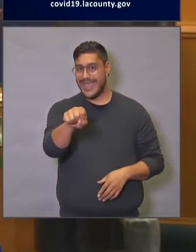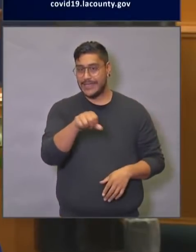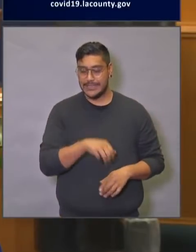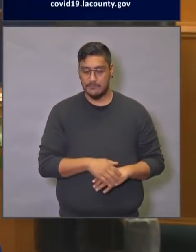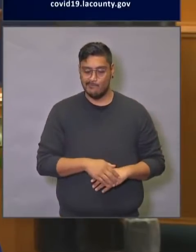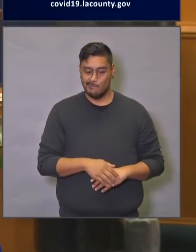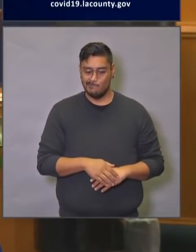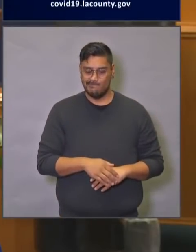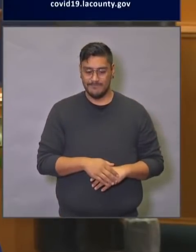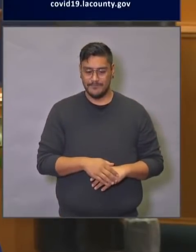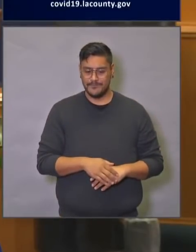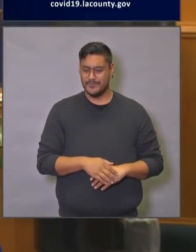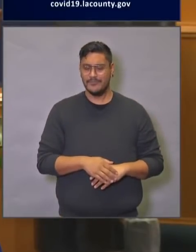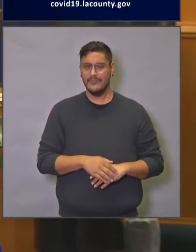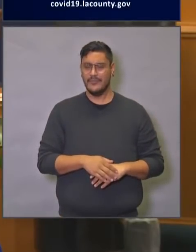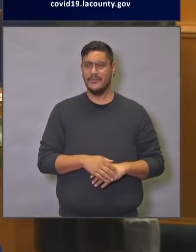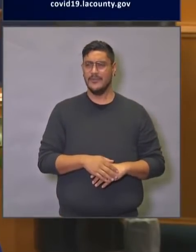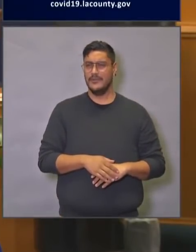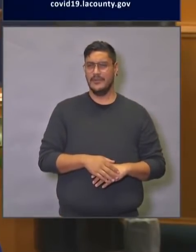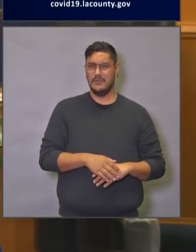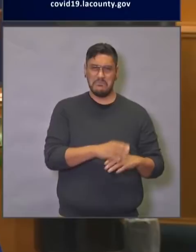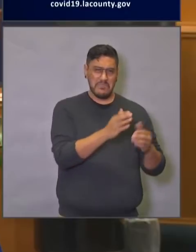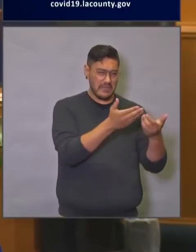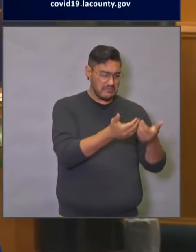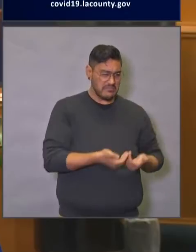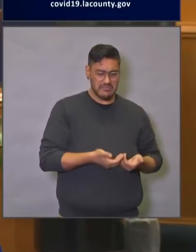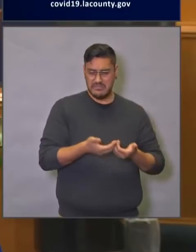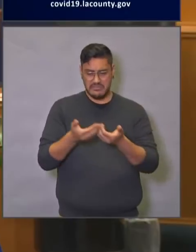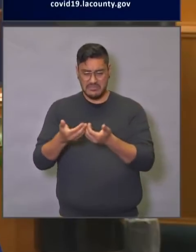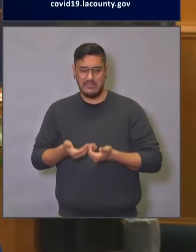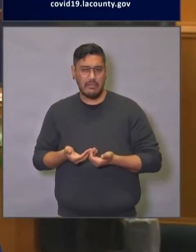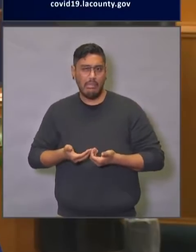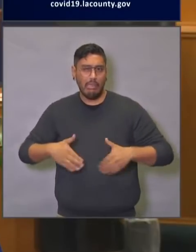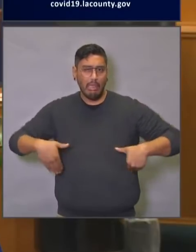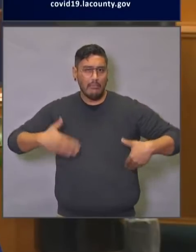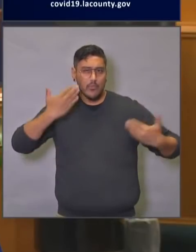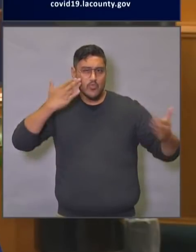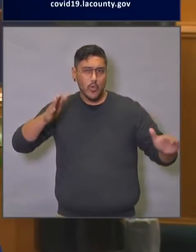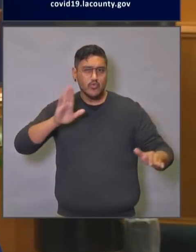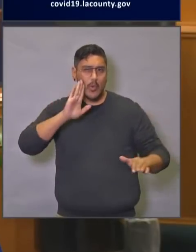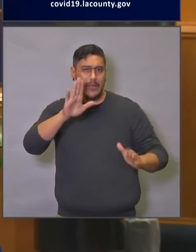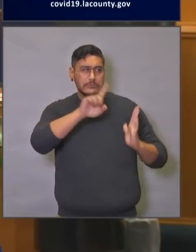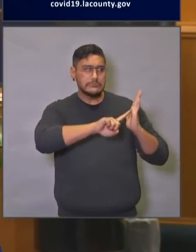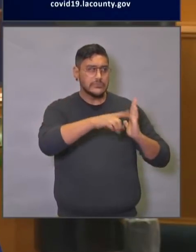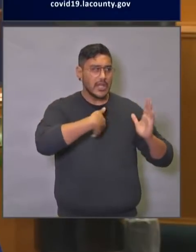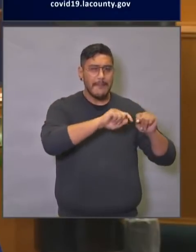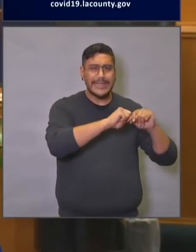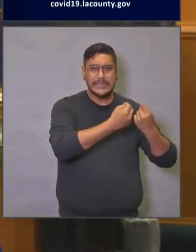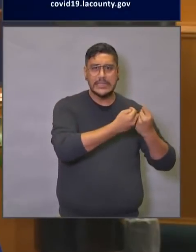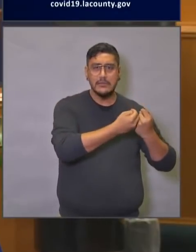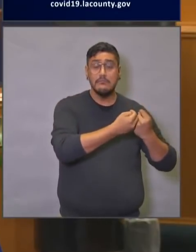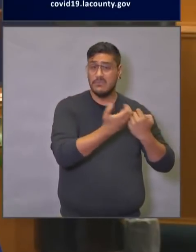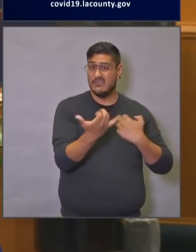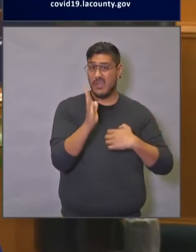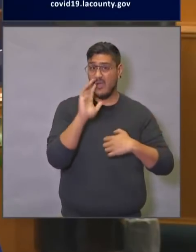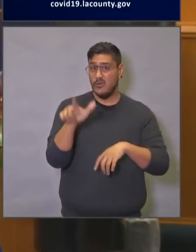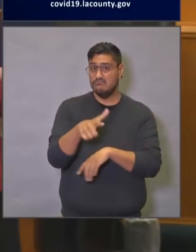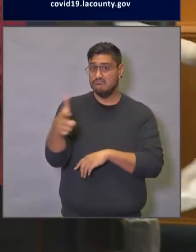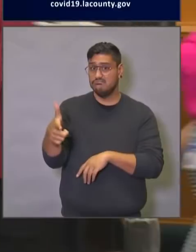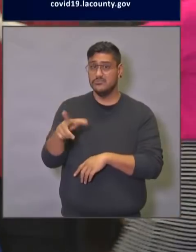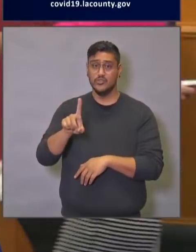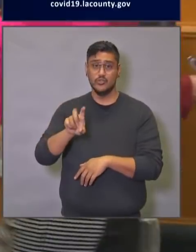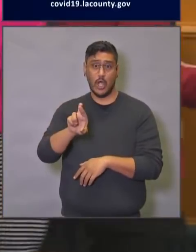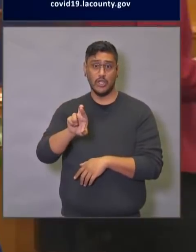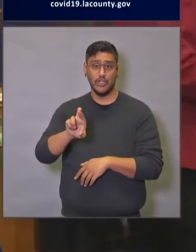we're breaking those out, but I'll check back with my team, and we'll get back to you on that. So, and I'm going to turn it over to Dr. Galley.